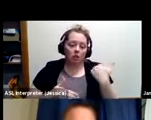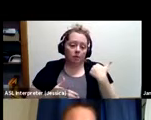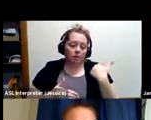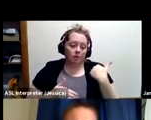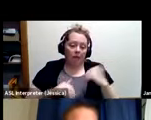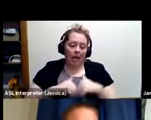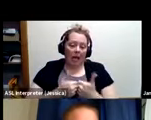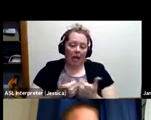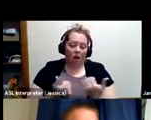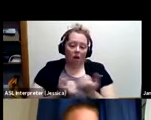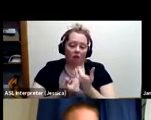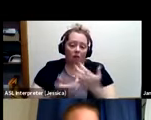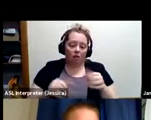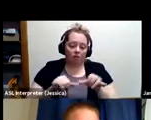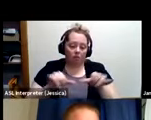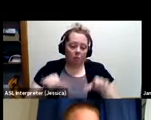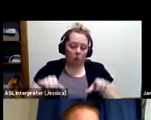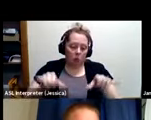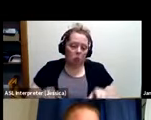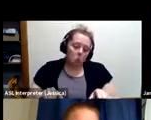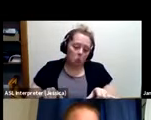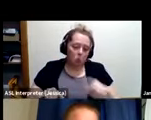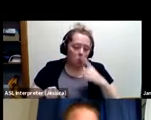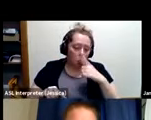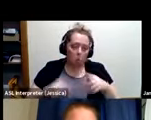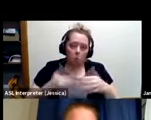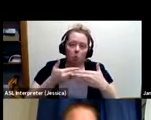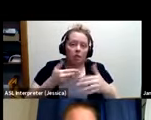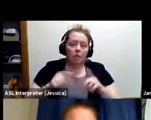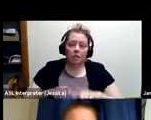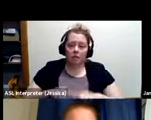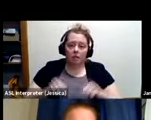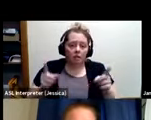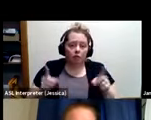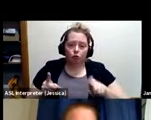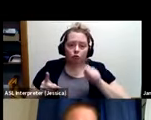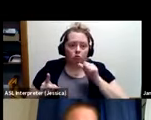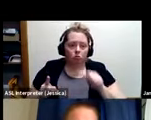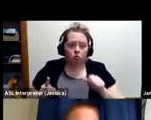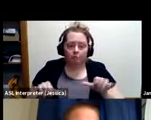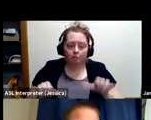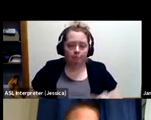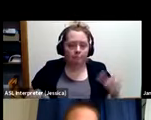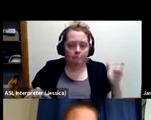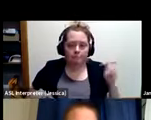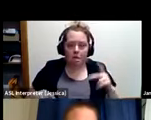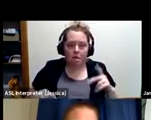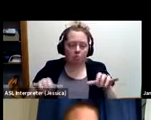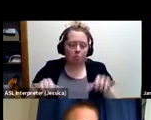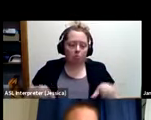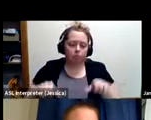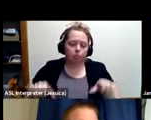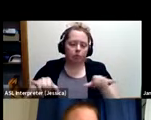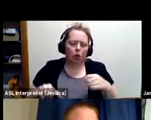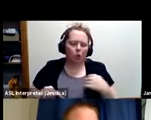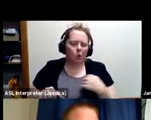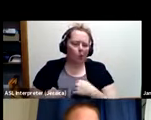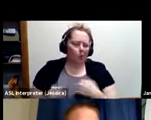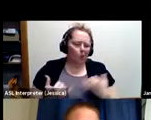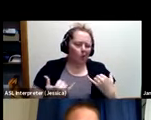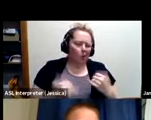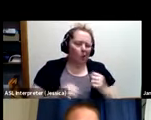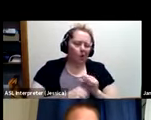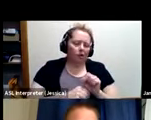arts organization, right now, we're working on creating a weekly digital GSA. We don't know when we'll be able to get back into